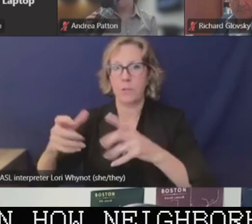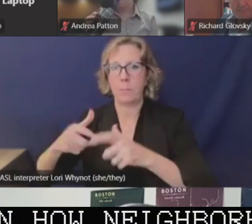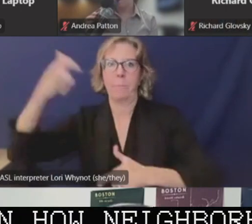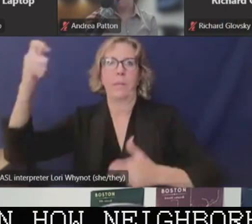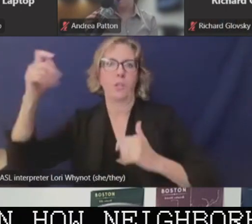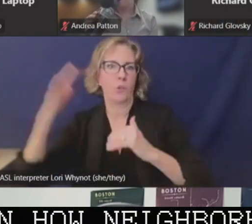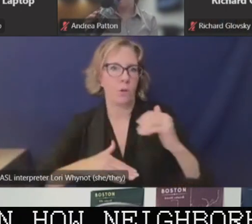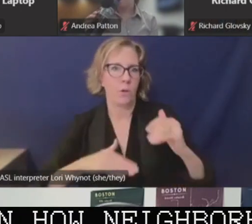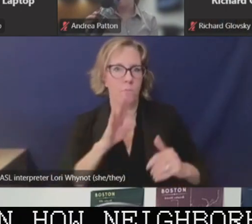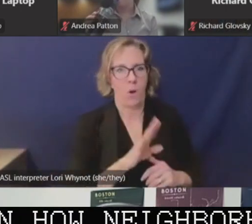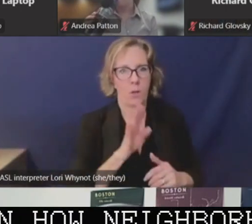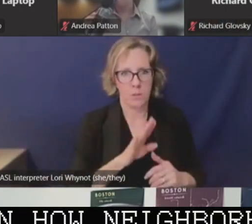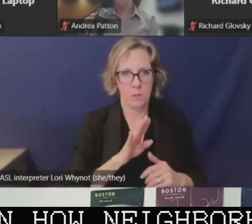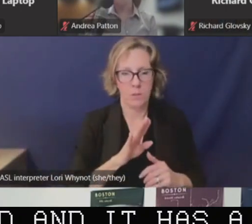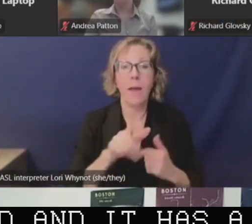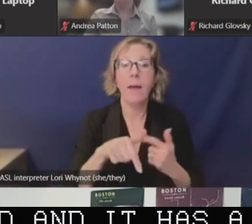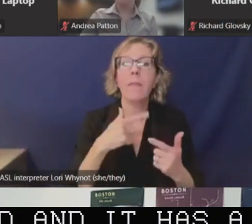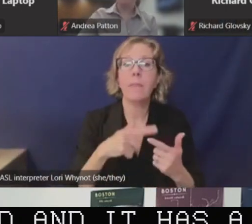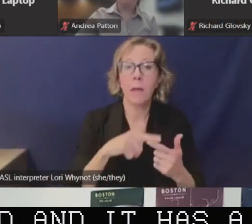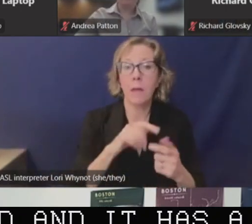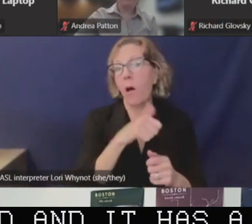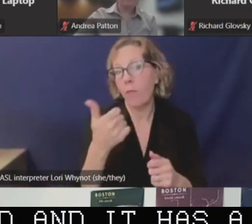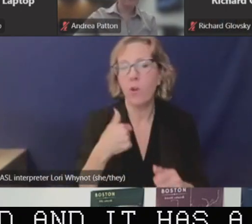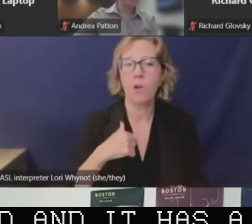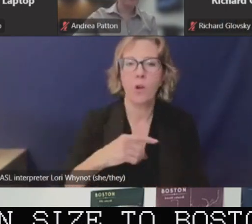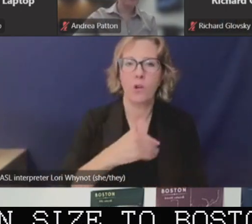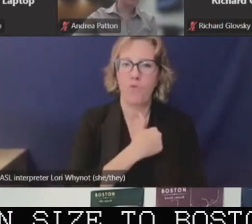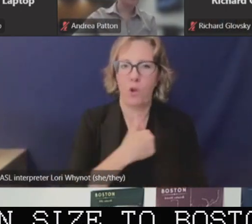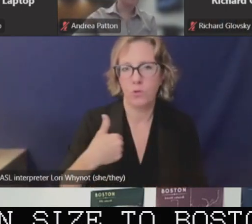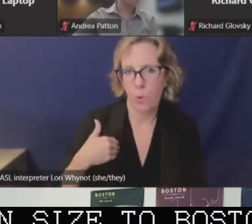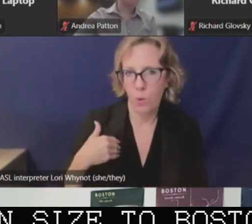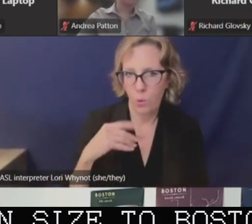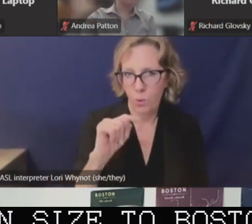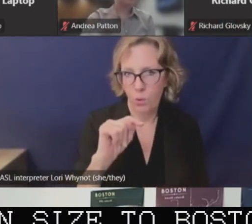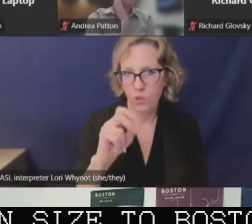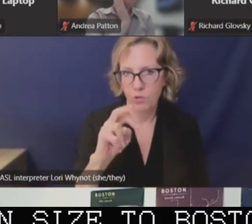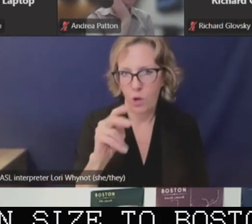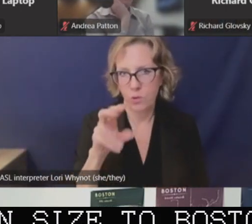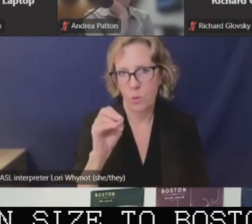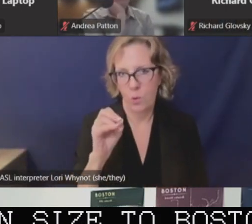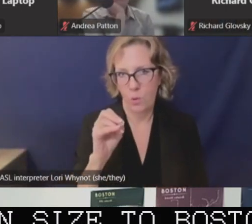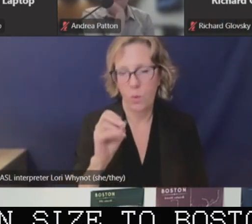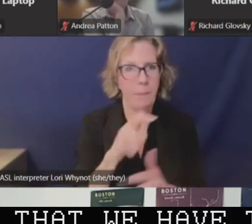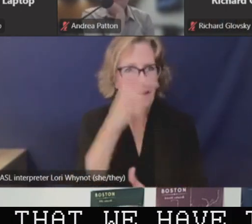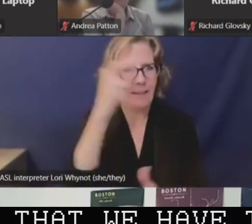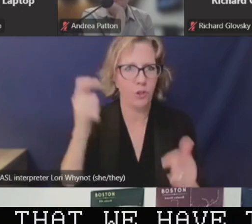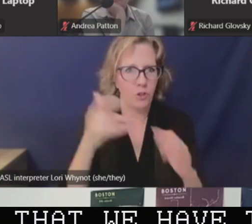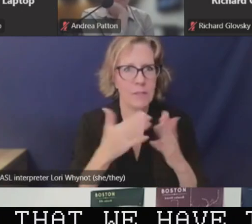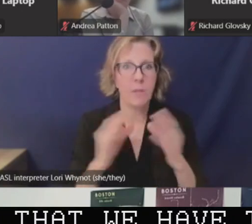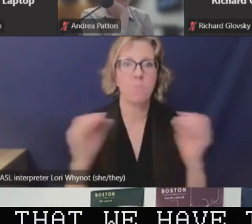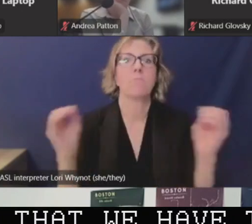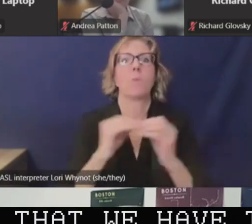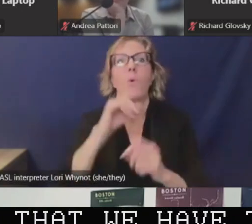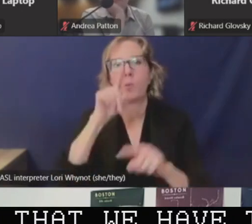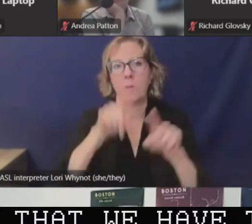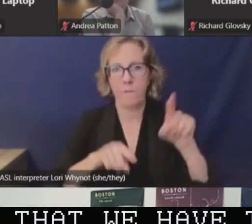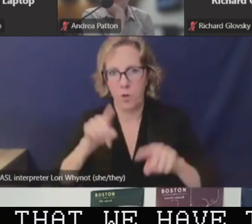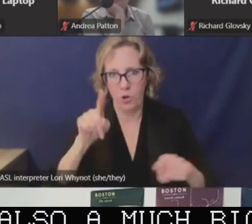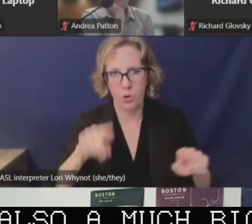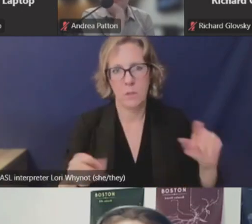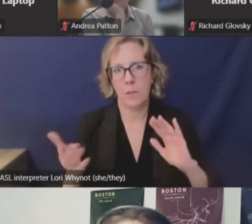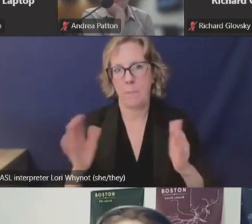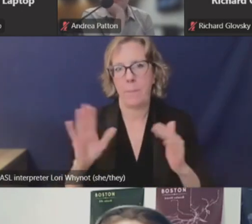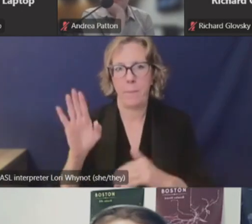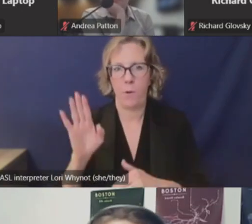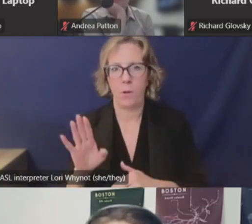had Toronto, which is also a much bigger city, more diverse, and again, it was to kind